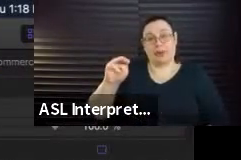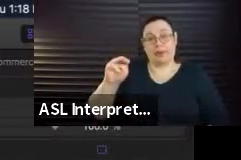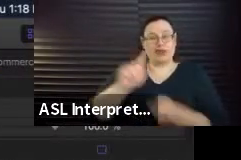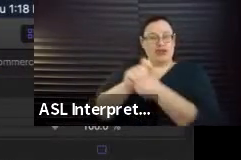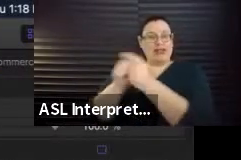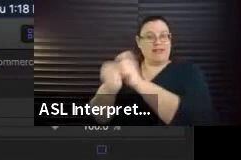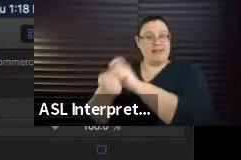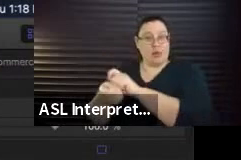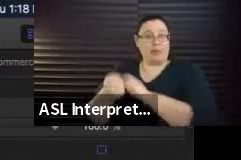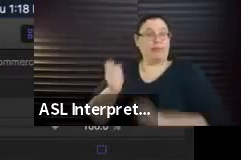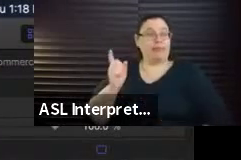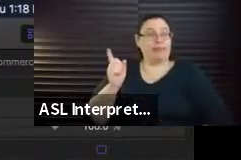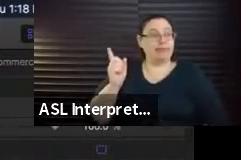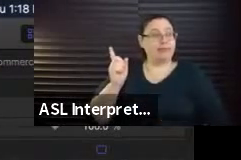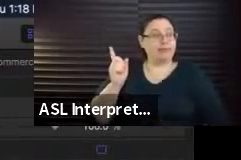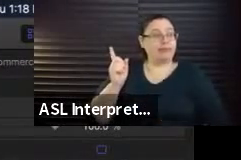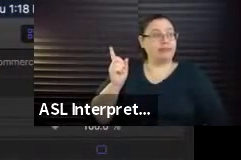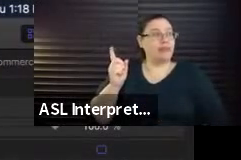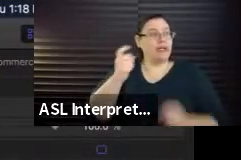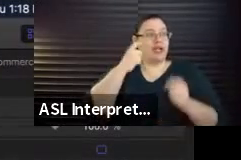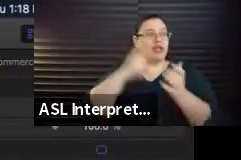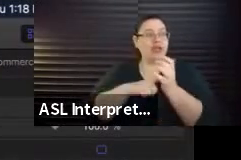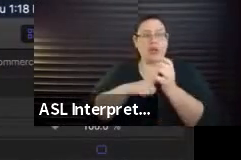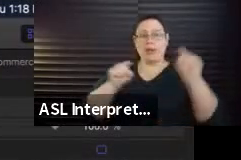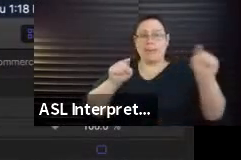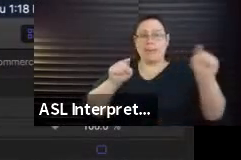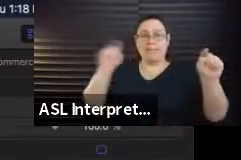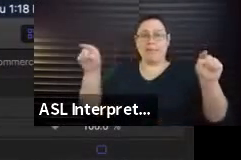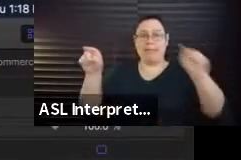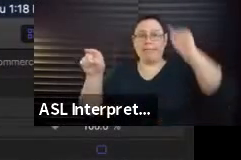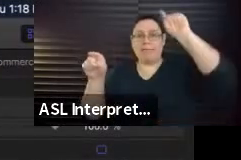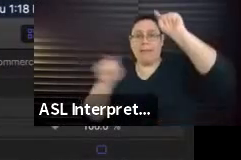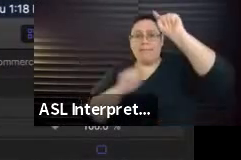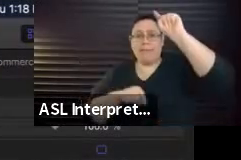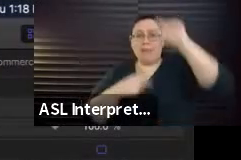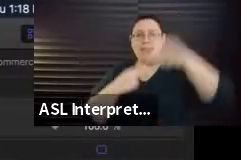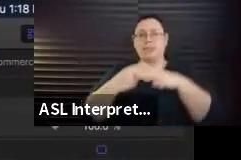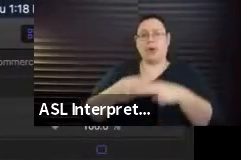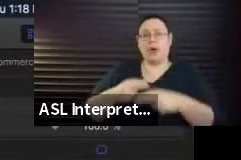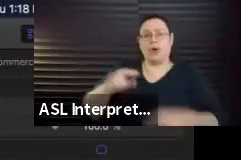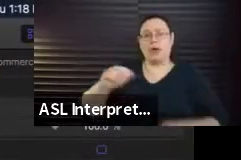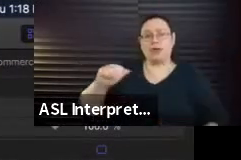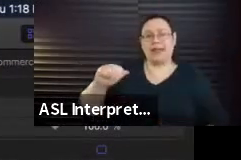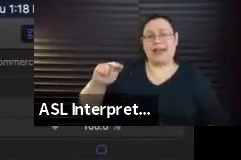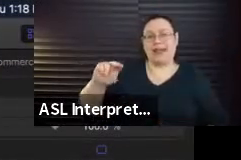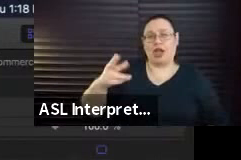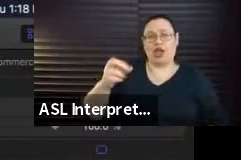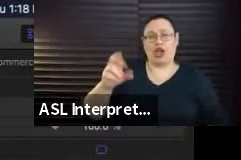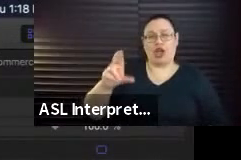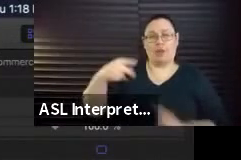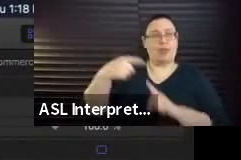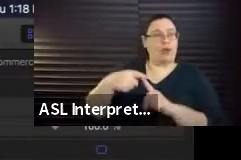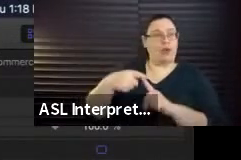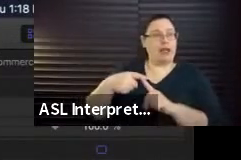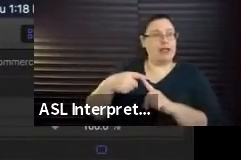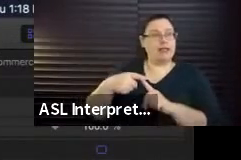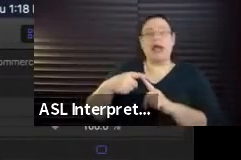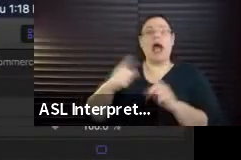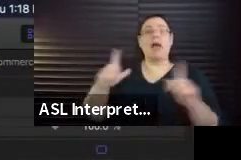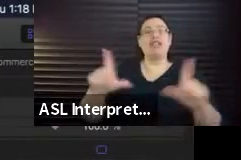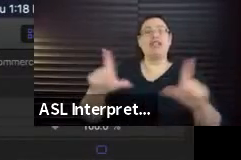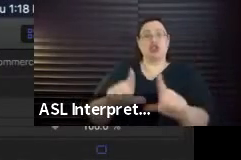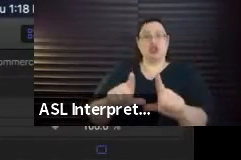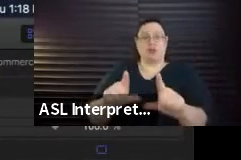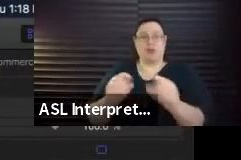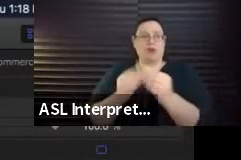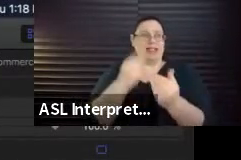you can see these anchor points that sort of appear around the image in the viewer. I'm going to zoom out a little bit just so you can see it a little